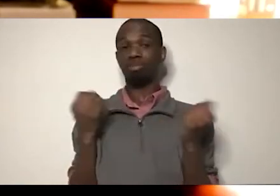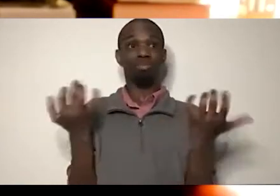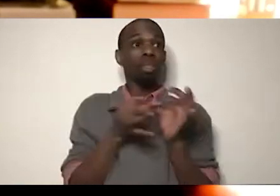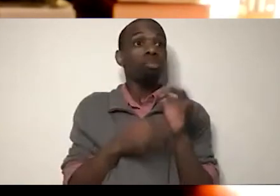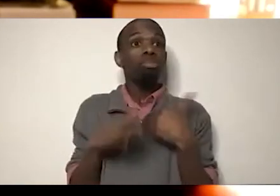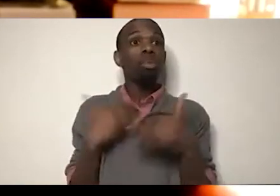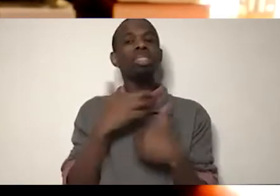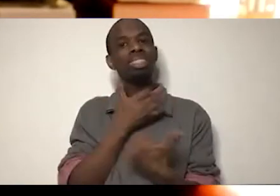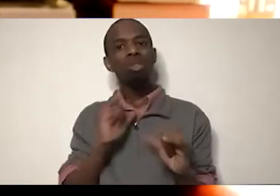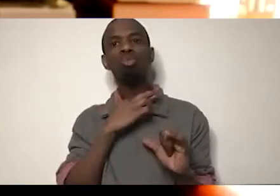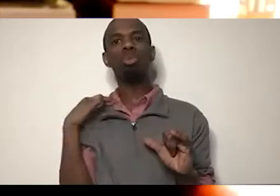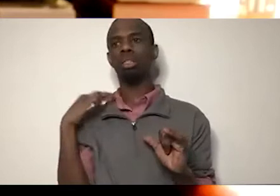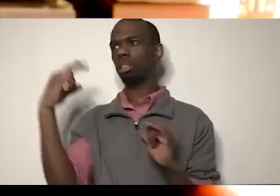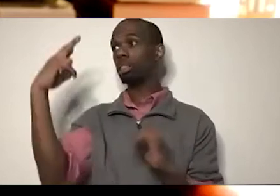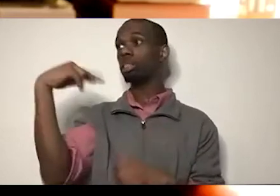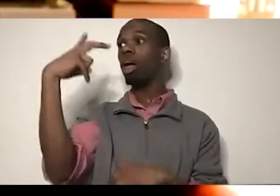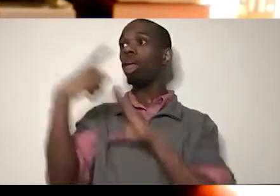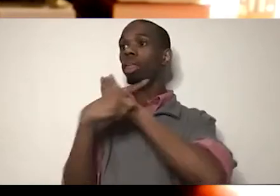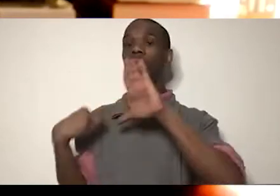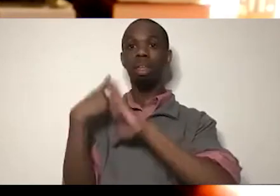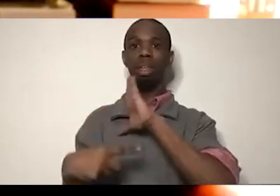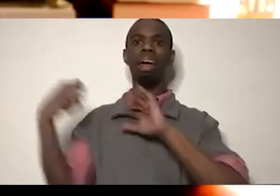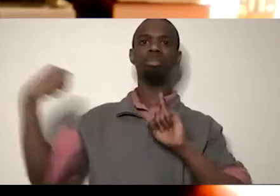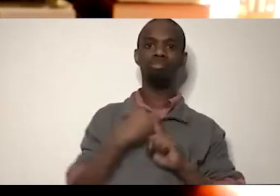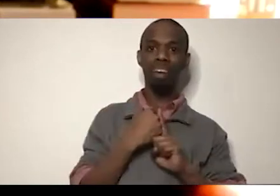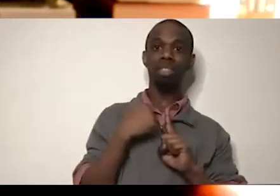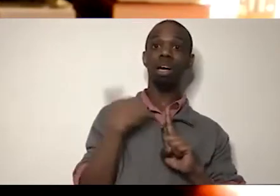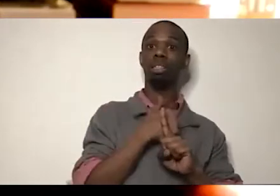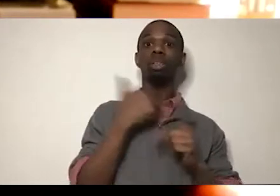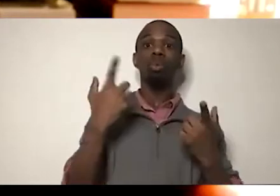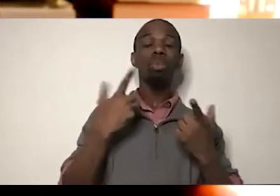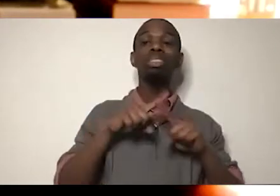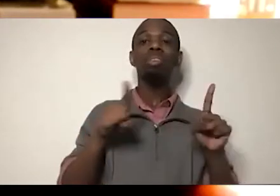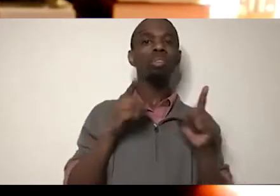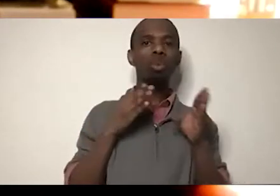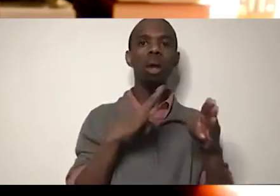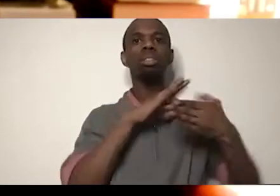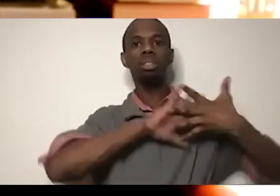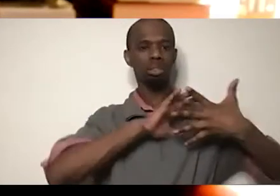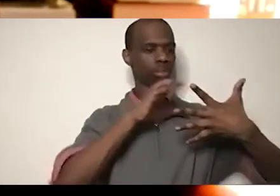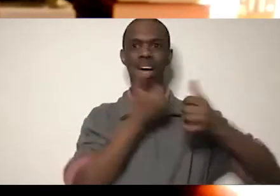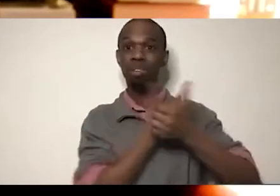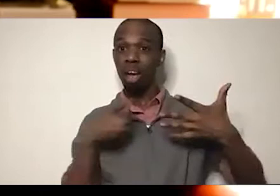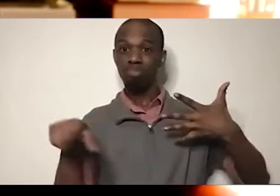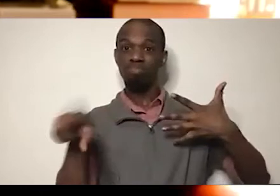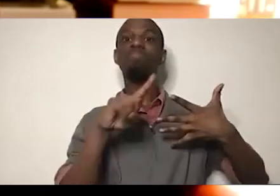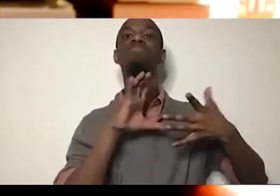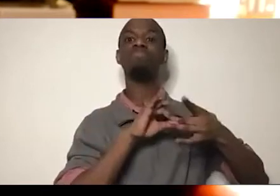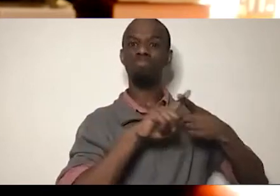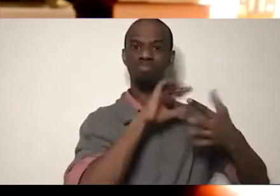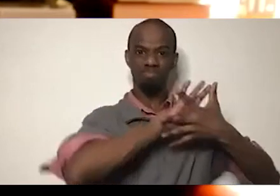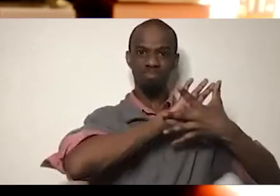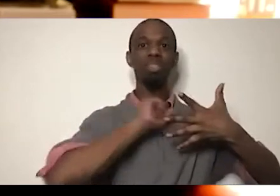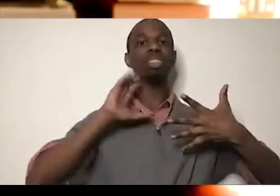primarily communities of color, and number two, low income. And so race is the primary predictor. And as a